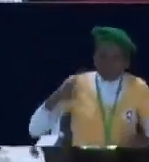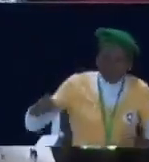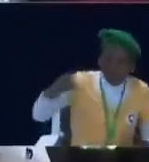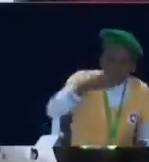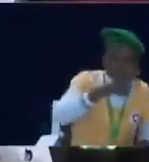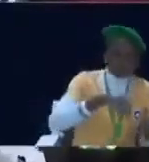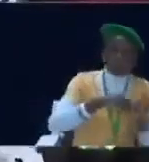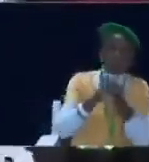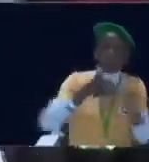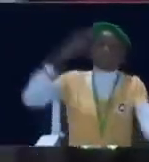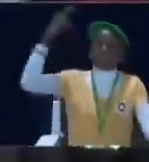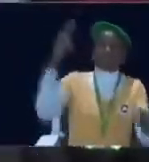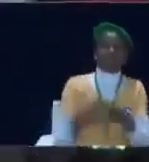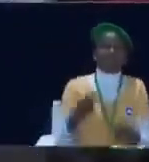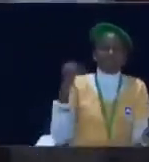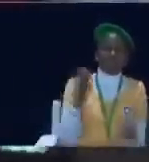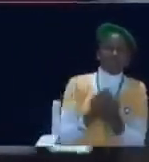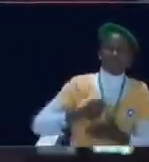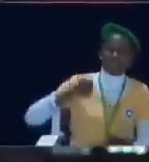the name of Jesus.